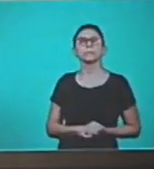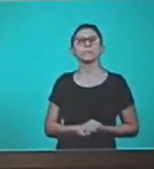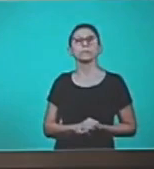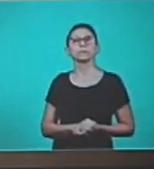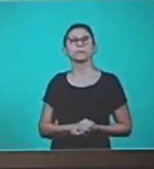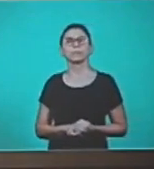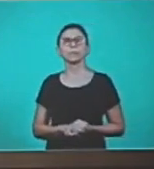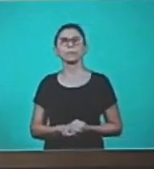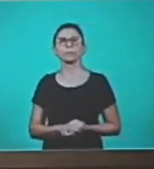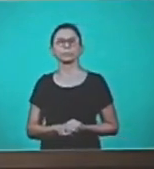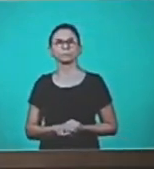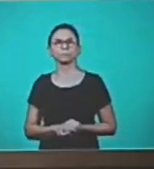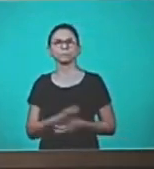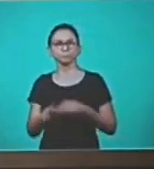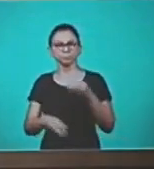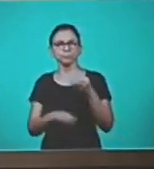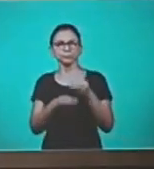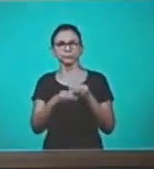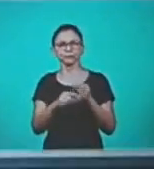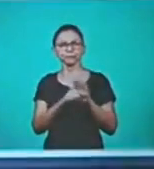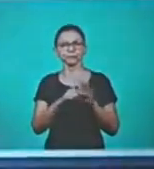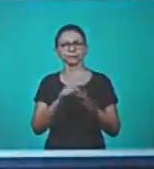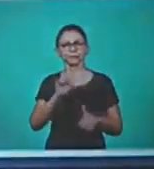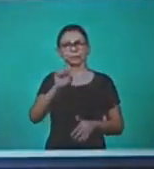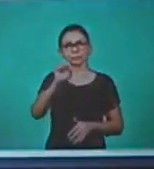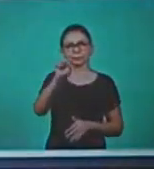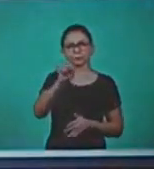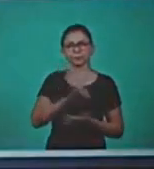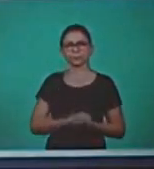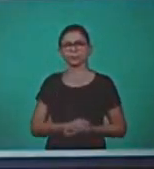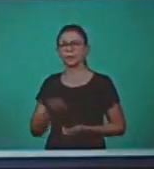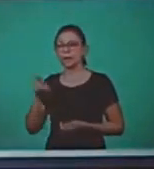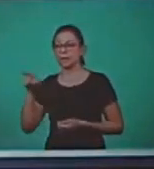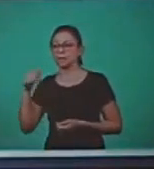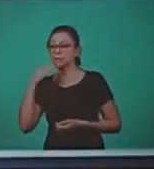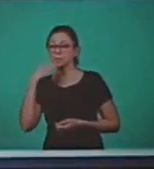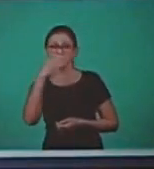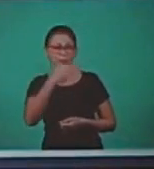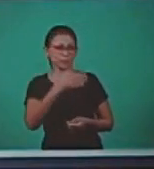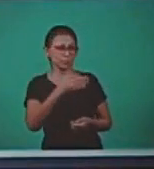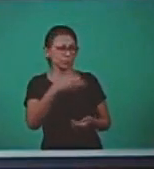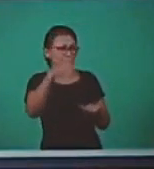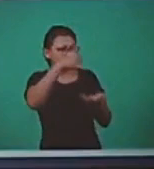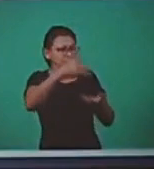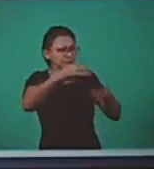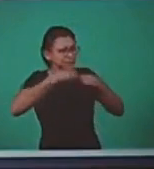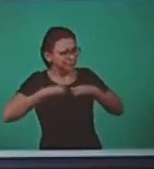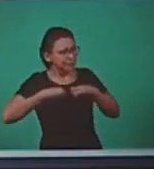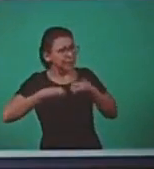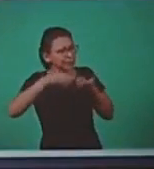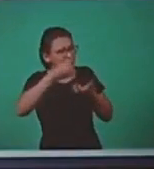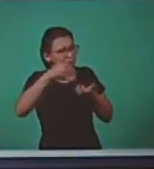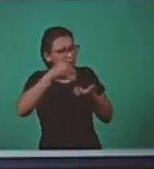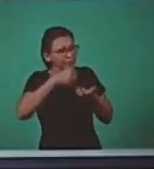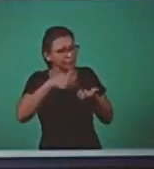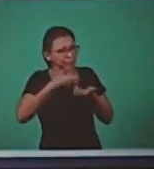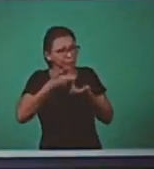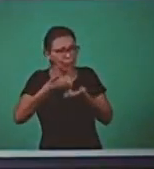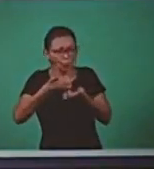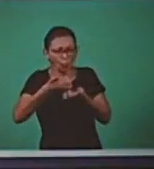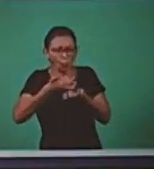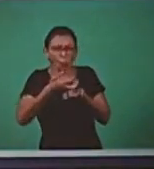ready. So here it is, another compliment, verse 8. What the foolish said on verse